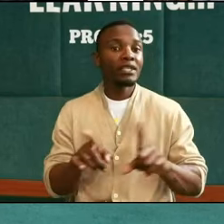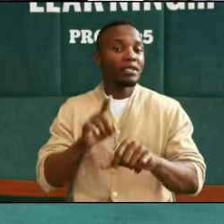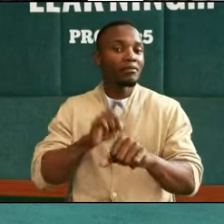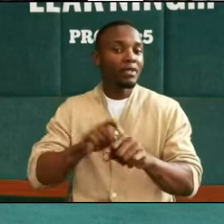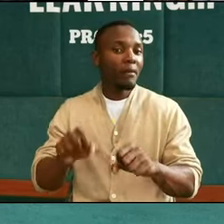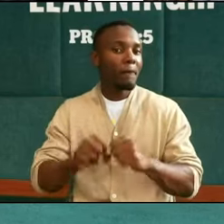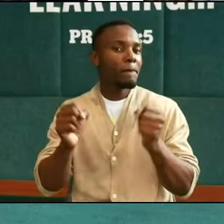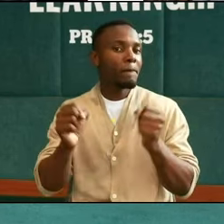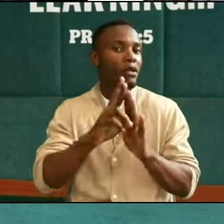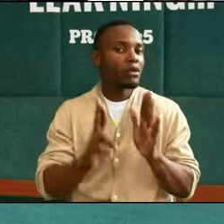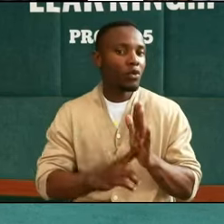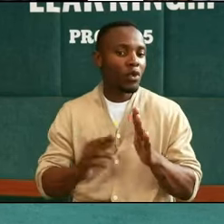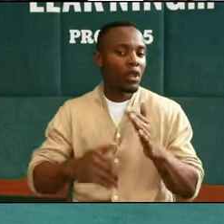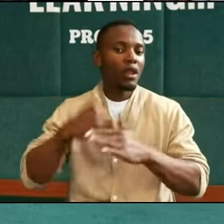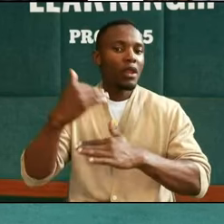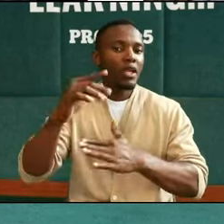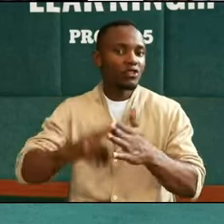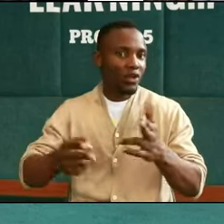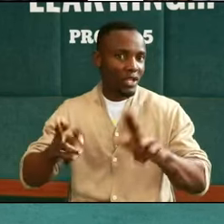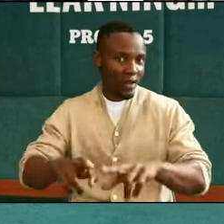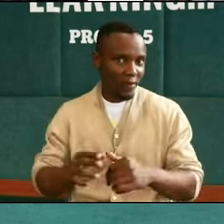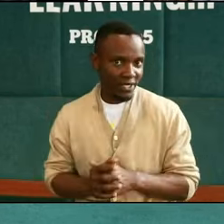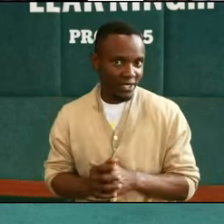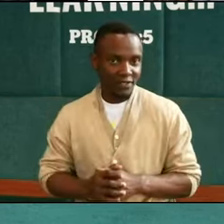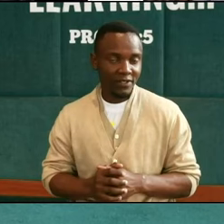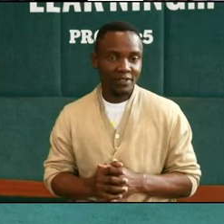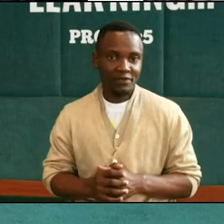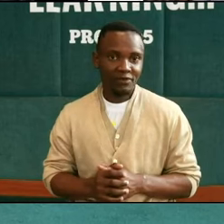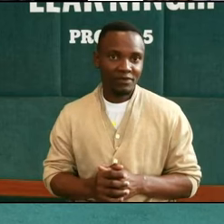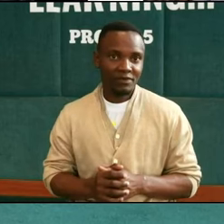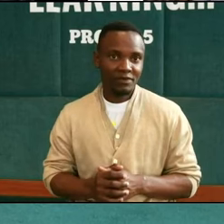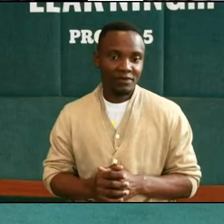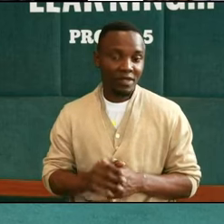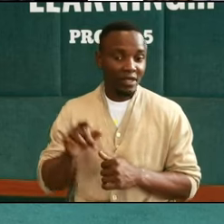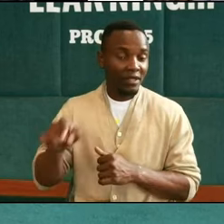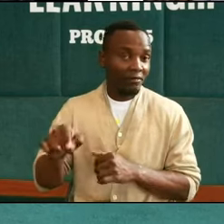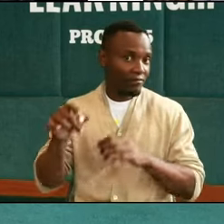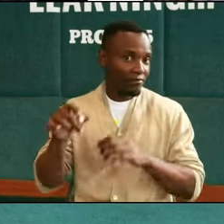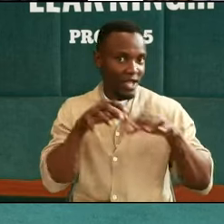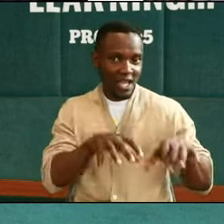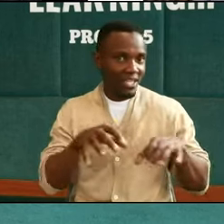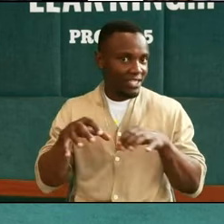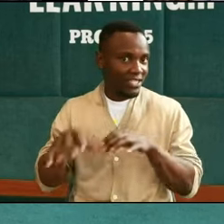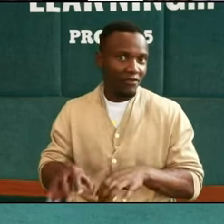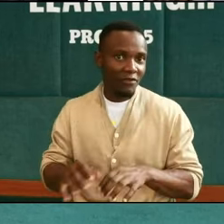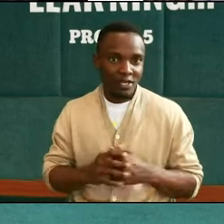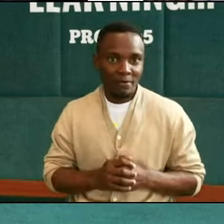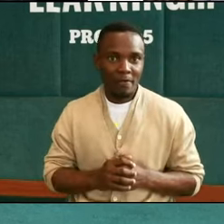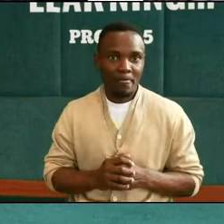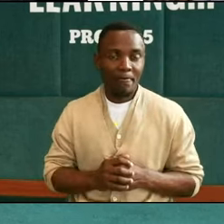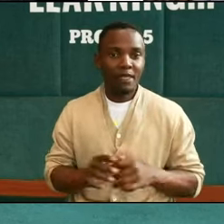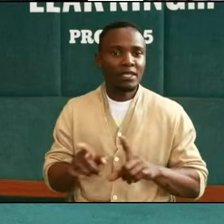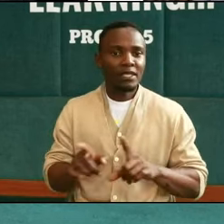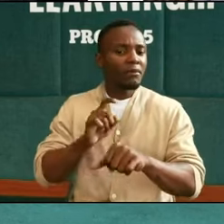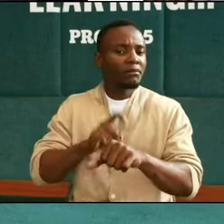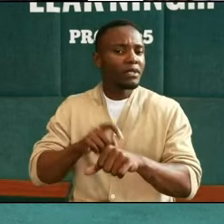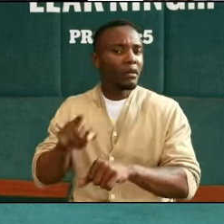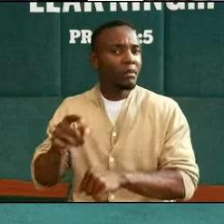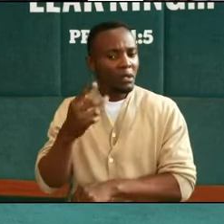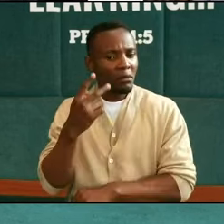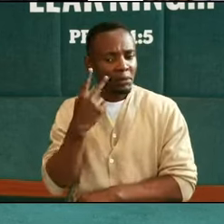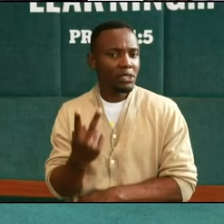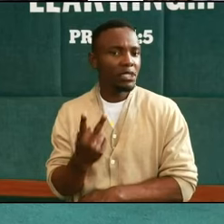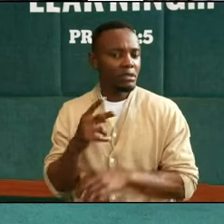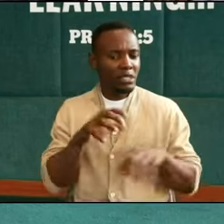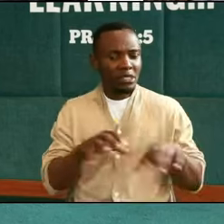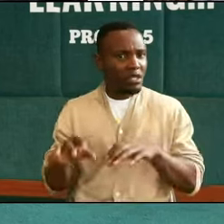what happened? He went and then ultimately he suffered. Yeah? And when he realized that he had suffered, what did he